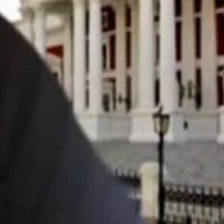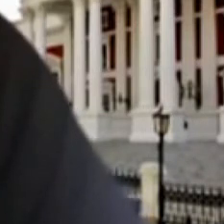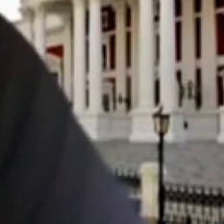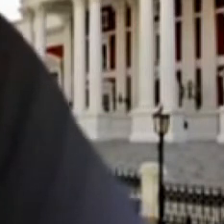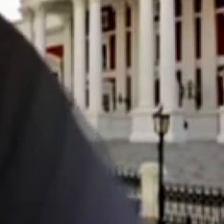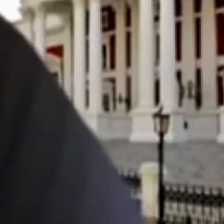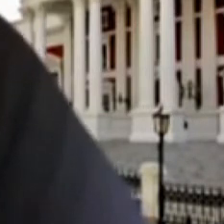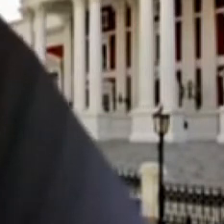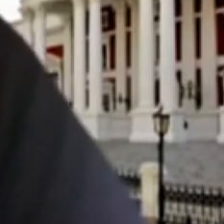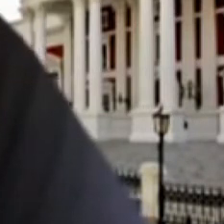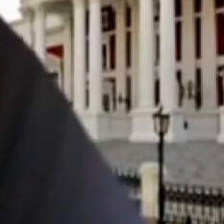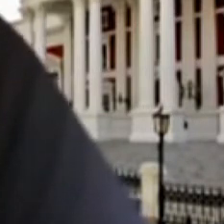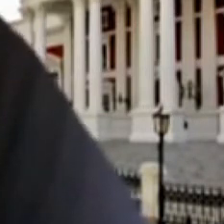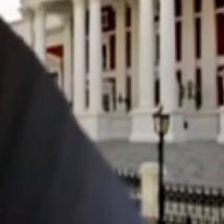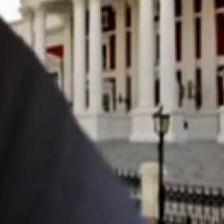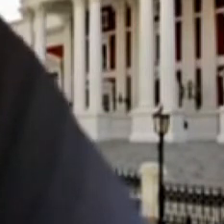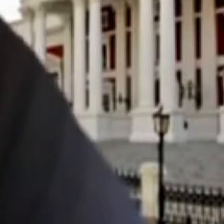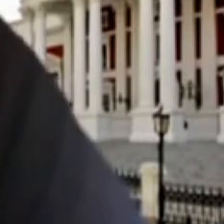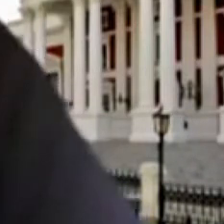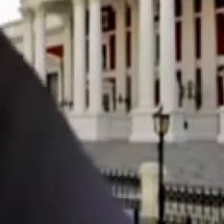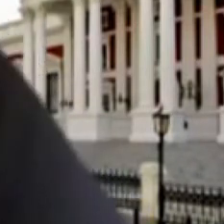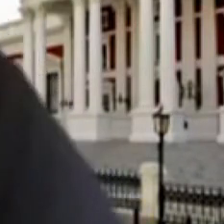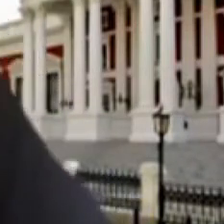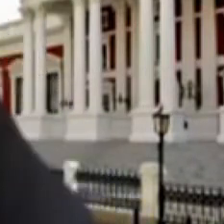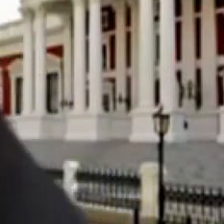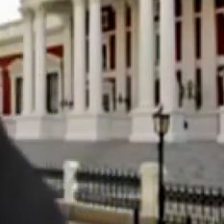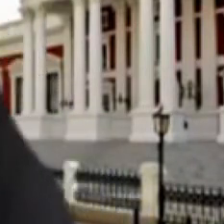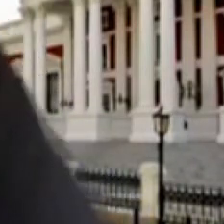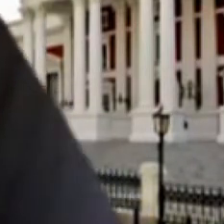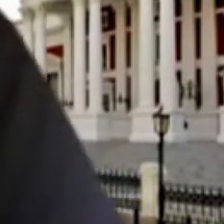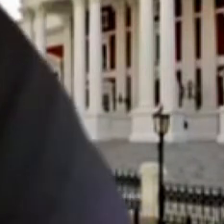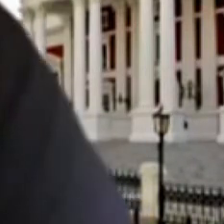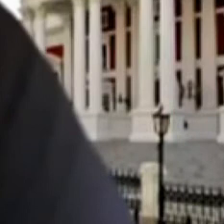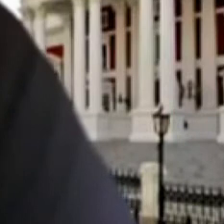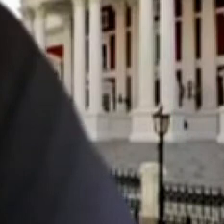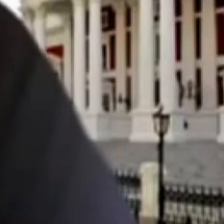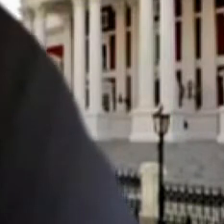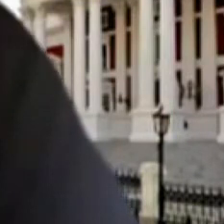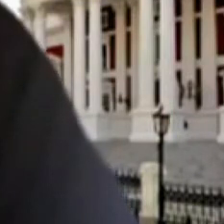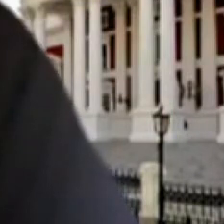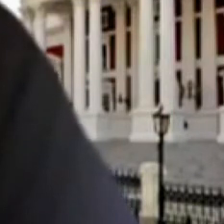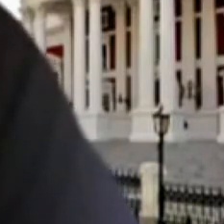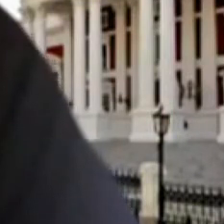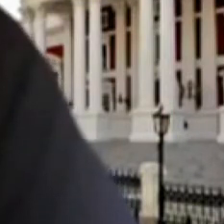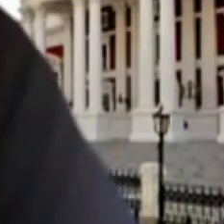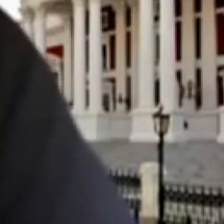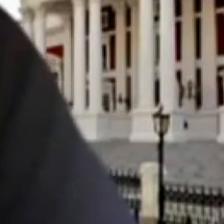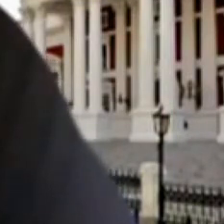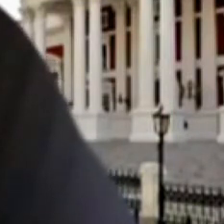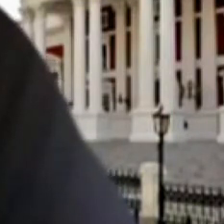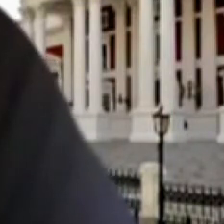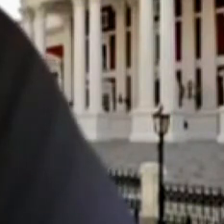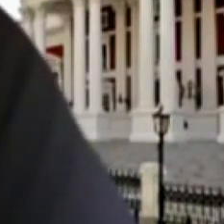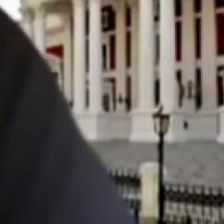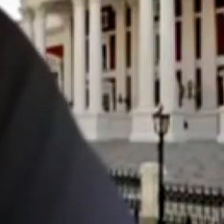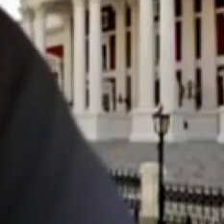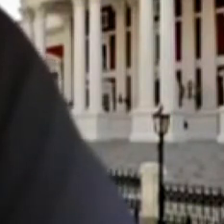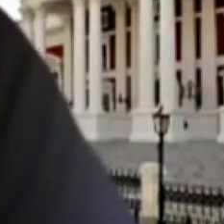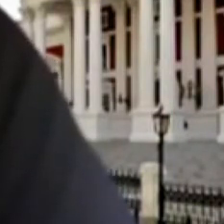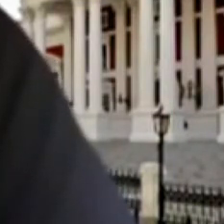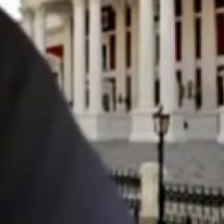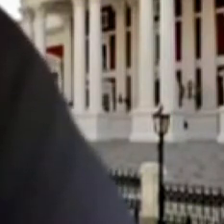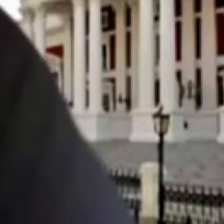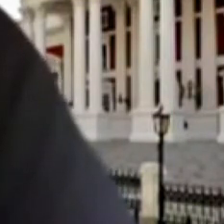This really obviously informs the fact that apart from the few that are now to be established from the funds from the set aside from the criminal asset recovery